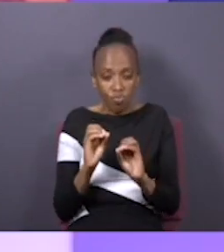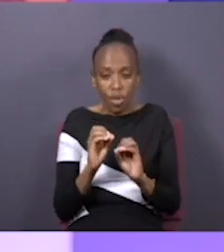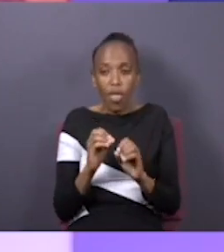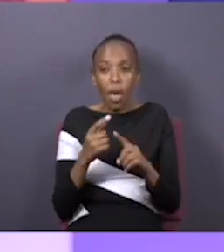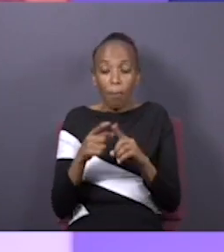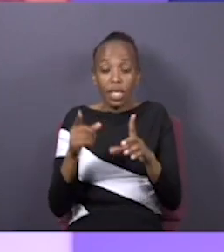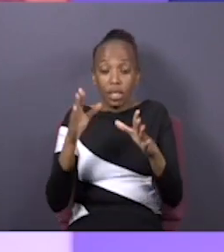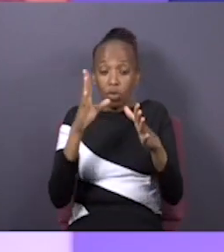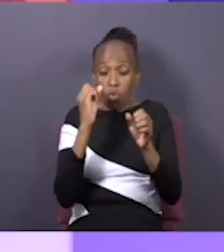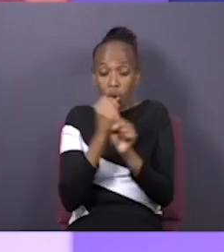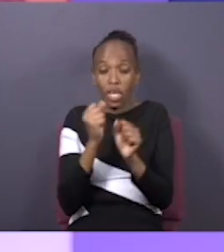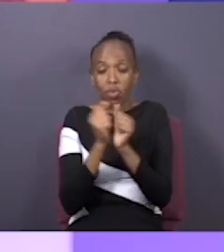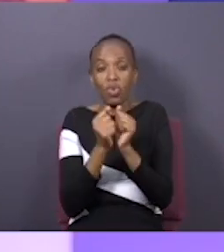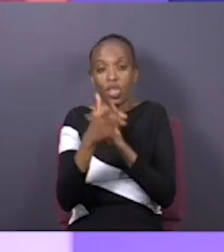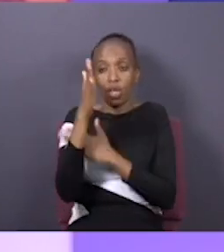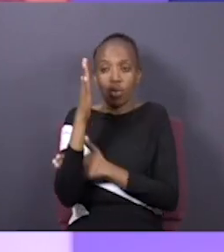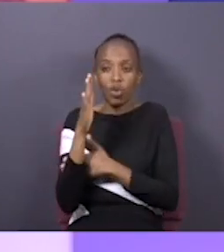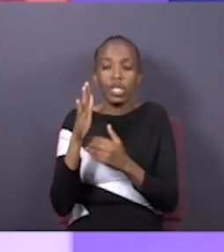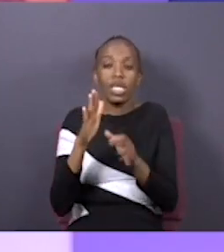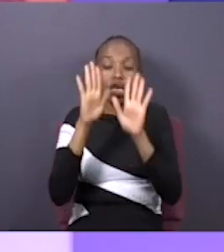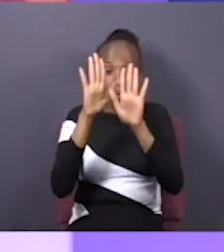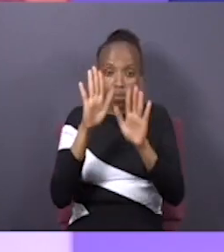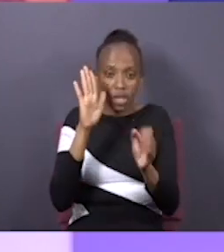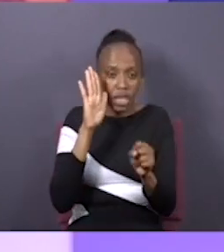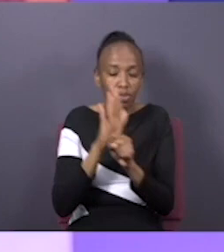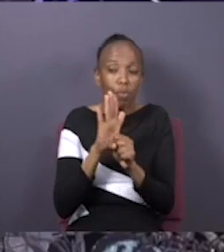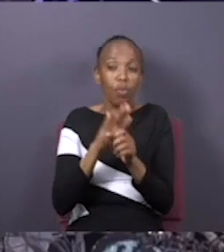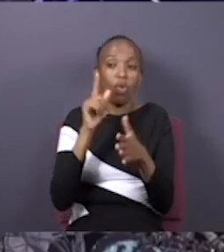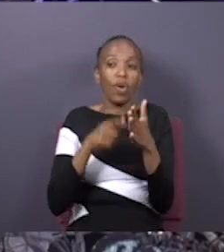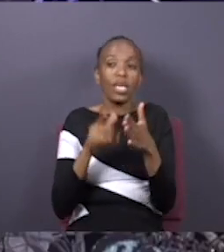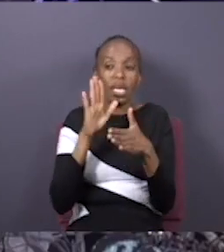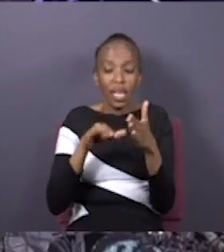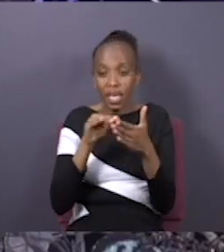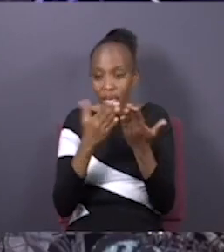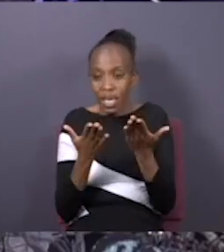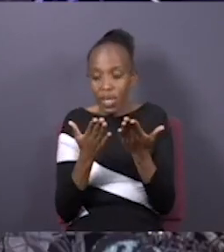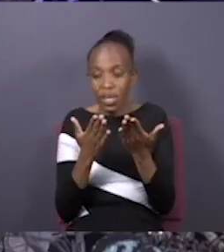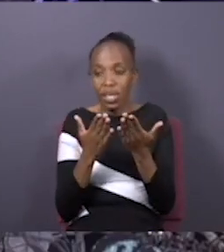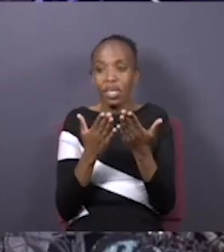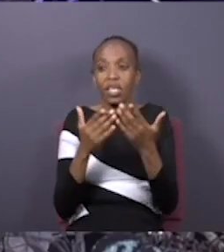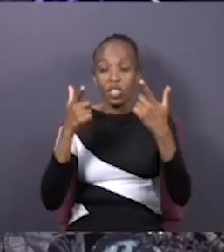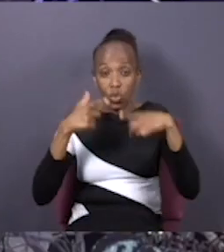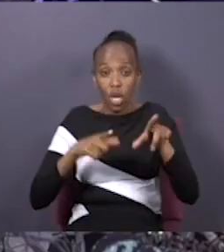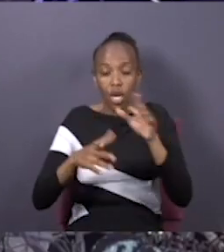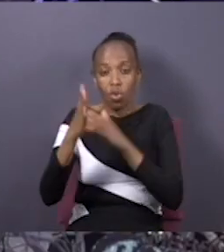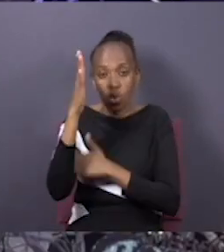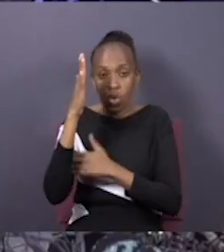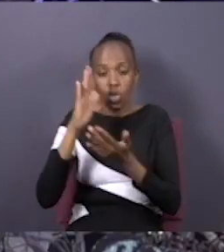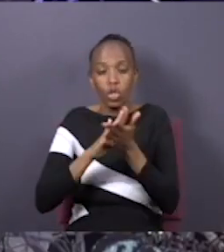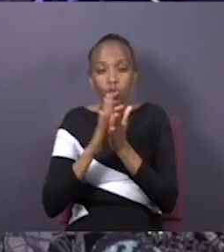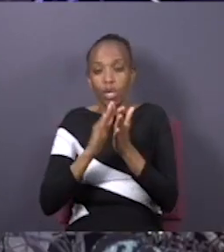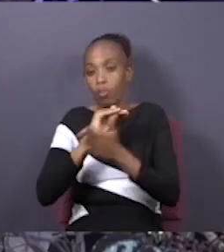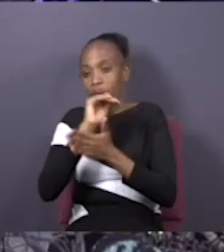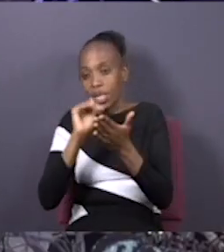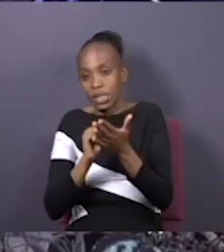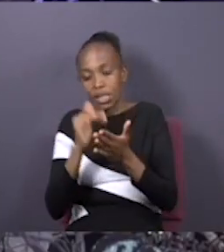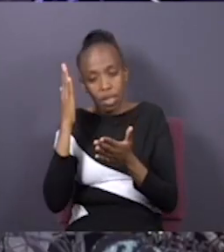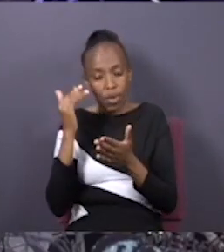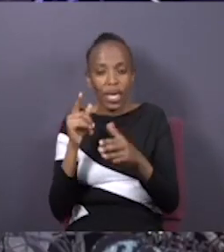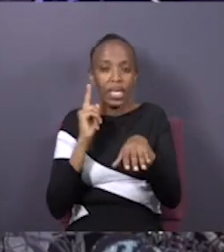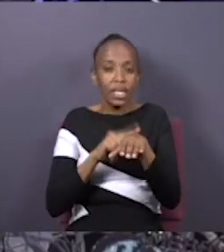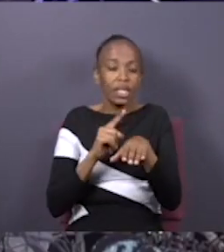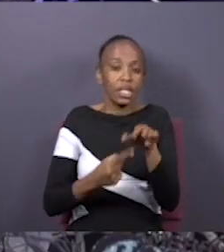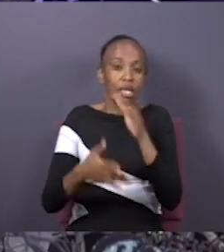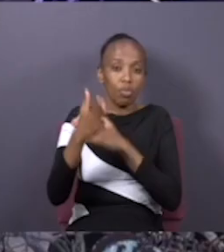it is co-working with God. More importantly than anything else, it is to allow God to be at the center. Because